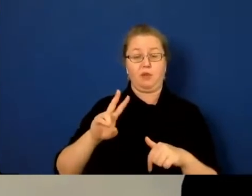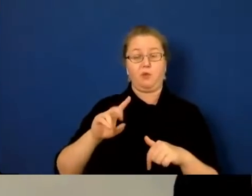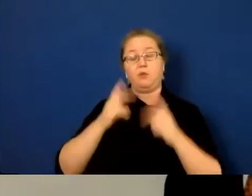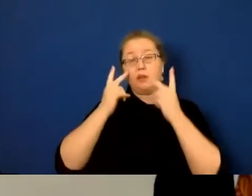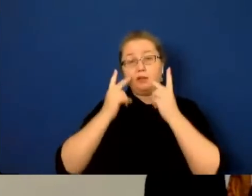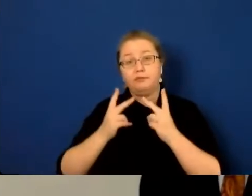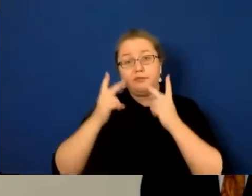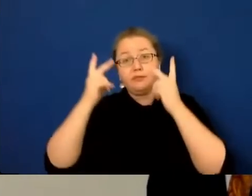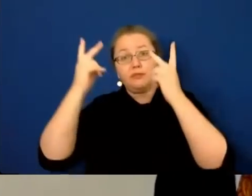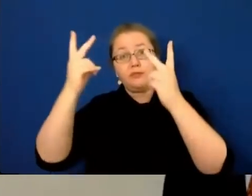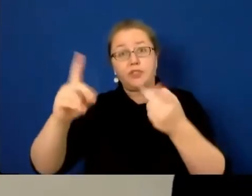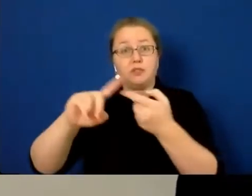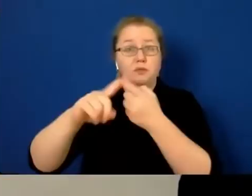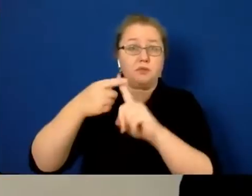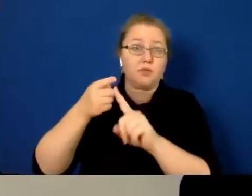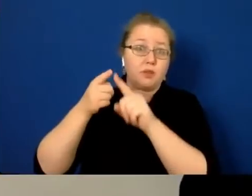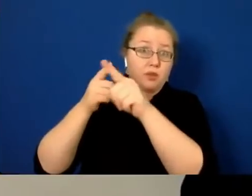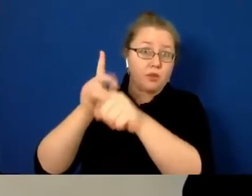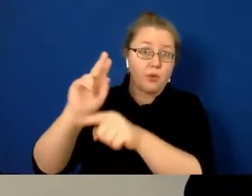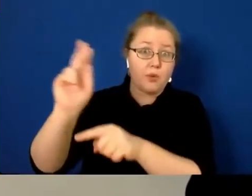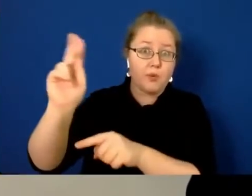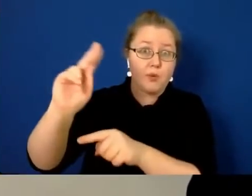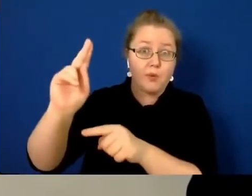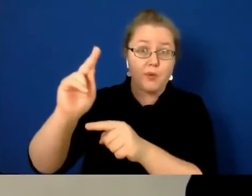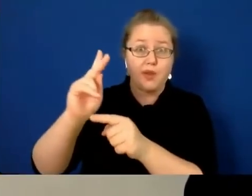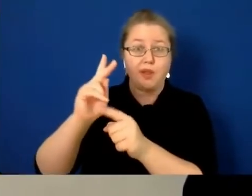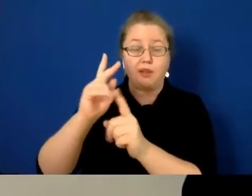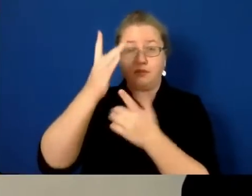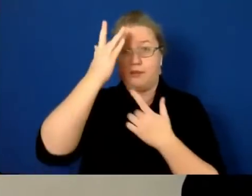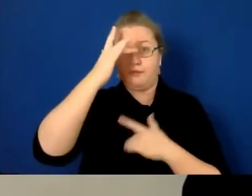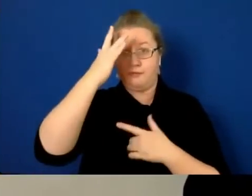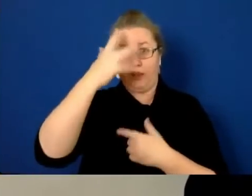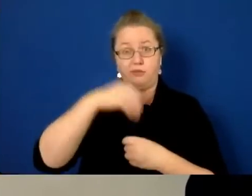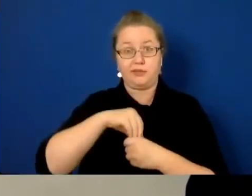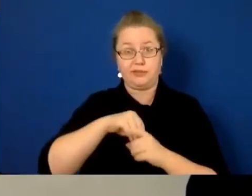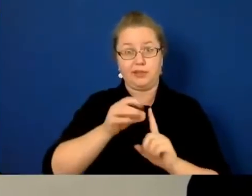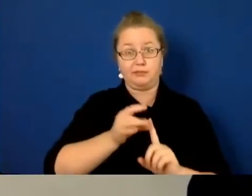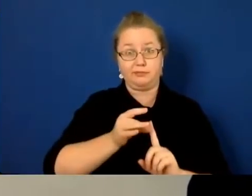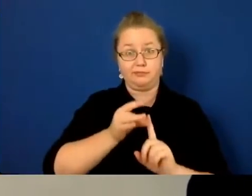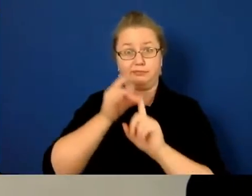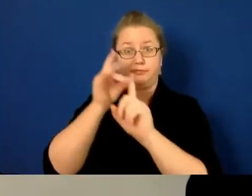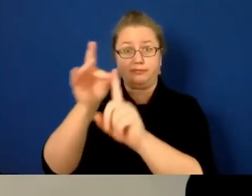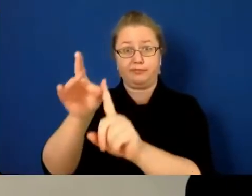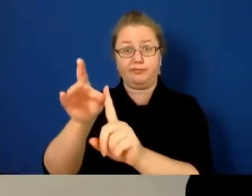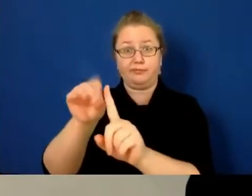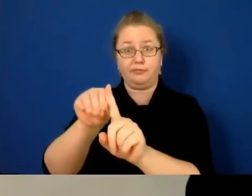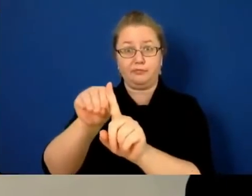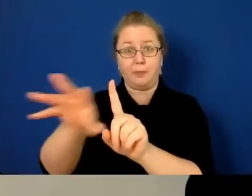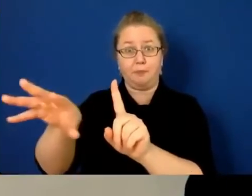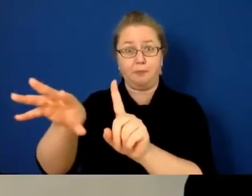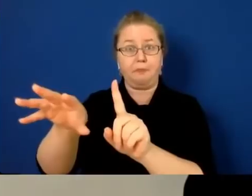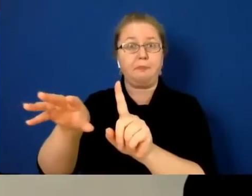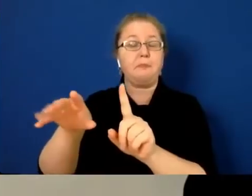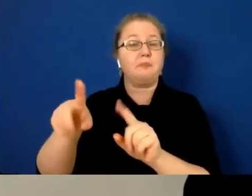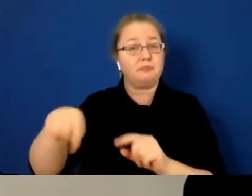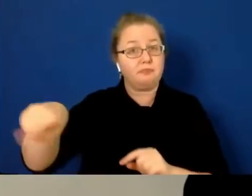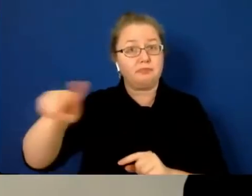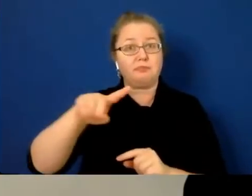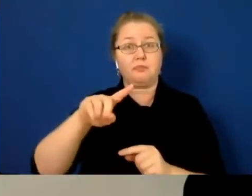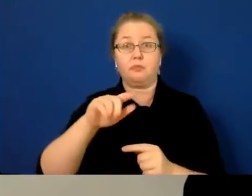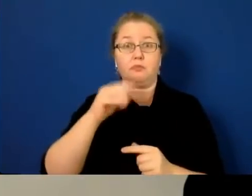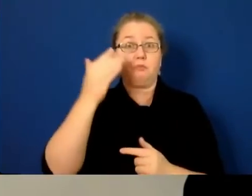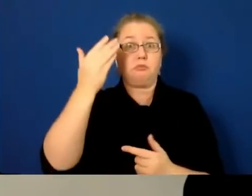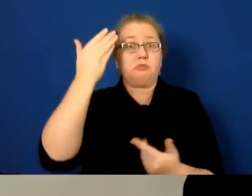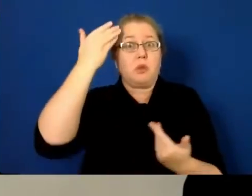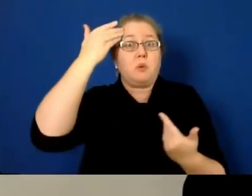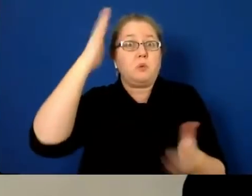in an enclosed environment, people are working very hard, somebody who doesn't realize they're ill is spreading virus and other people are breathing it in and become